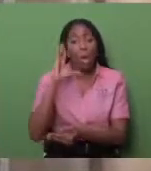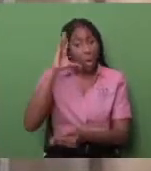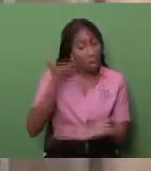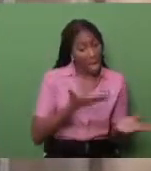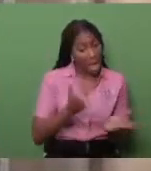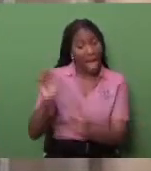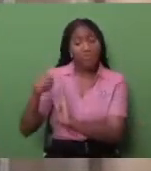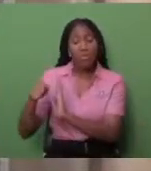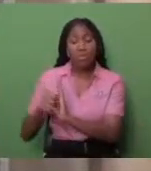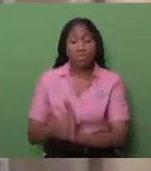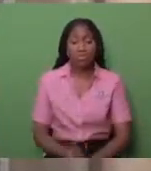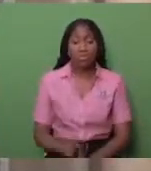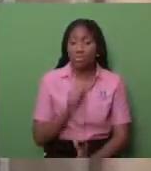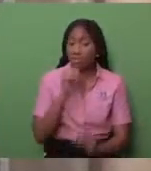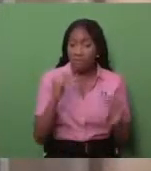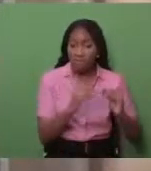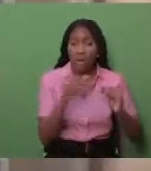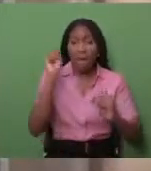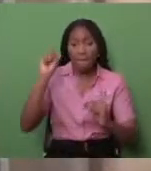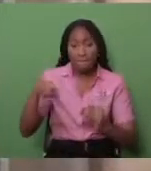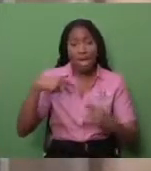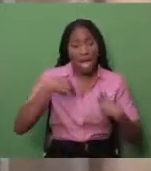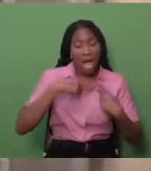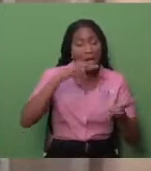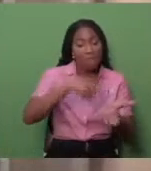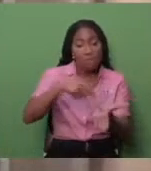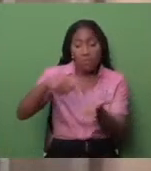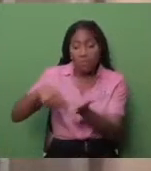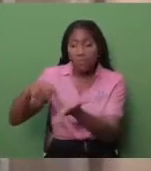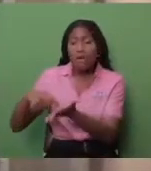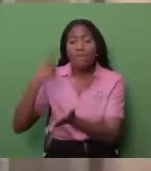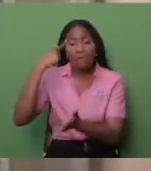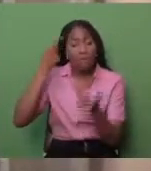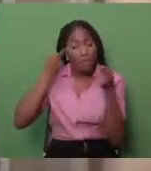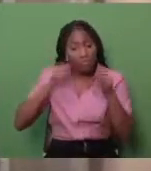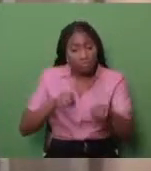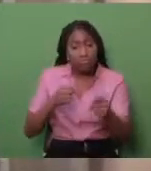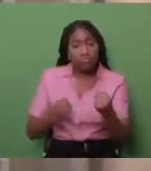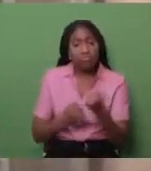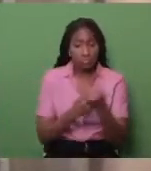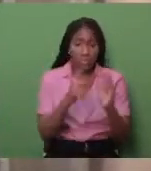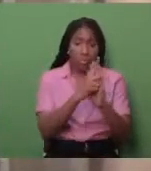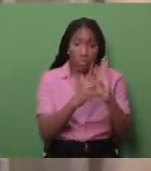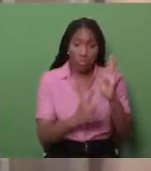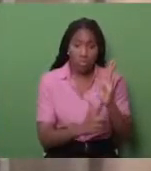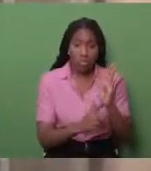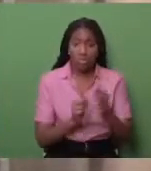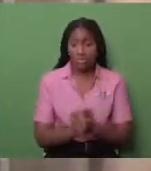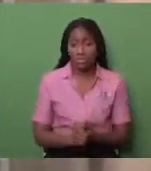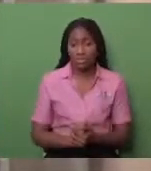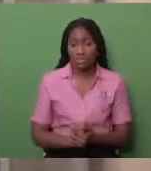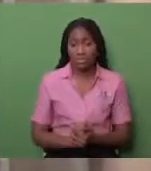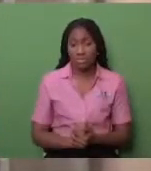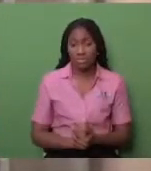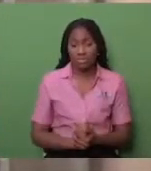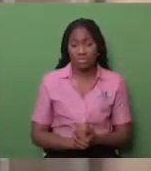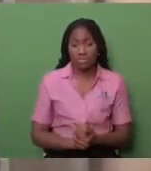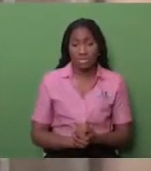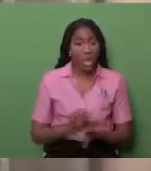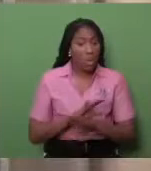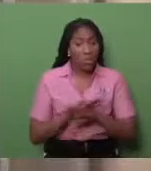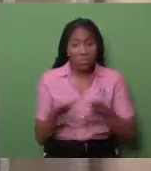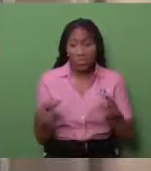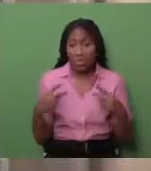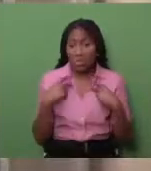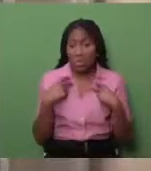This TTRA is, in effect, the minister's revenue authority. There is no independence in the provisions that are laid out in the bill